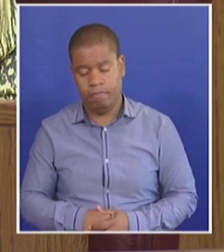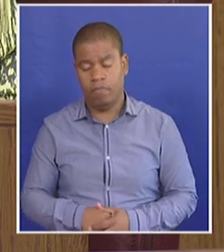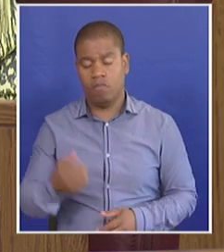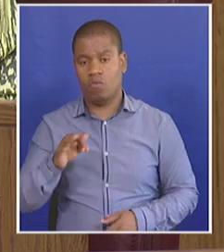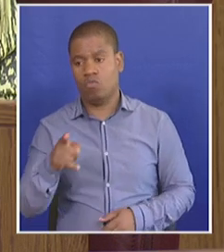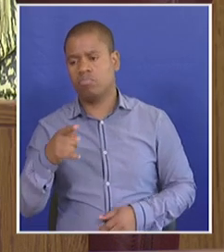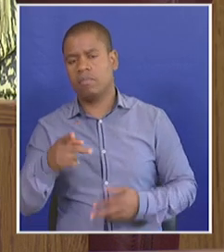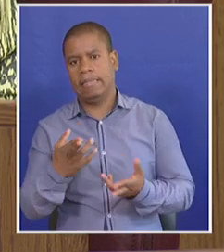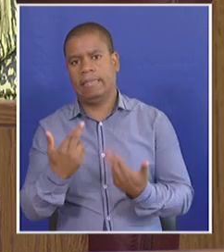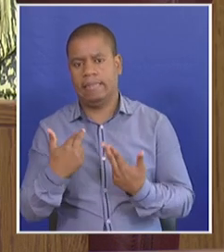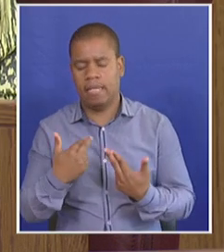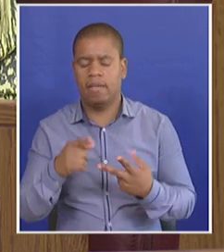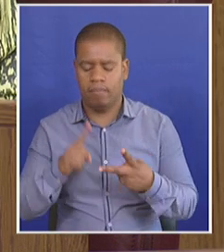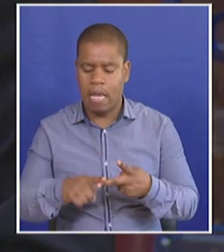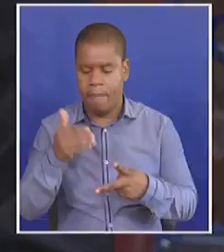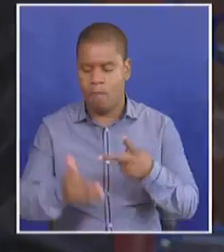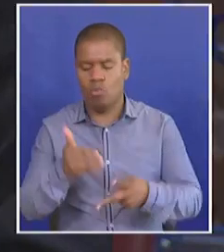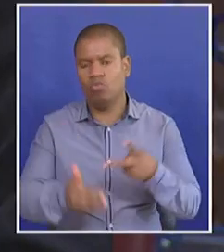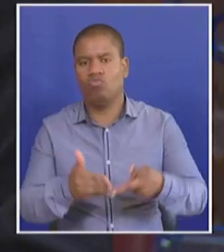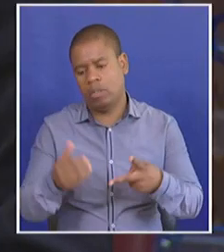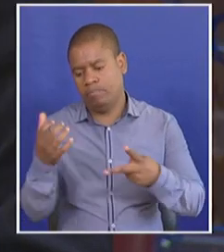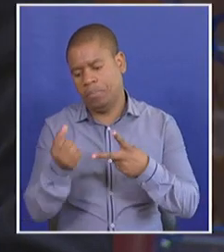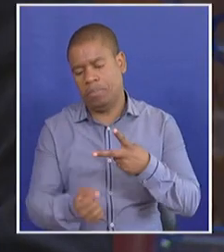answer and for the progress